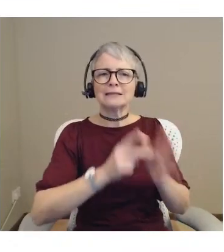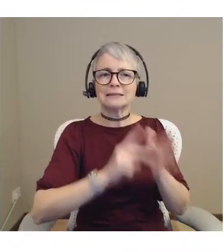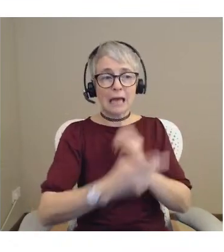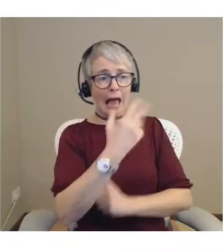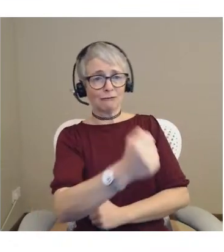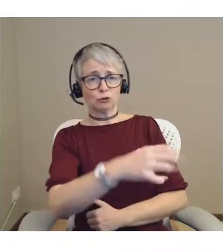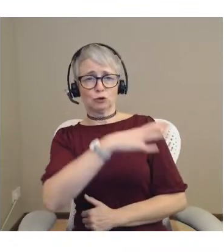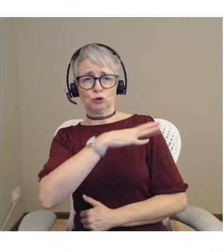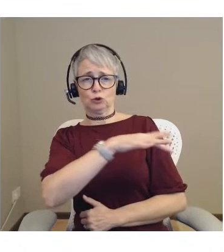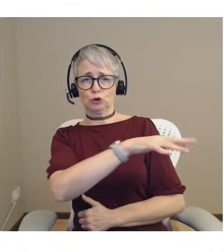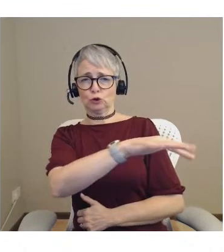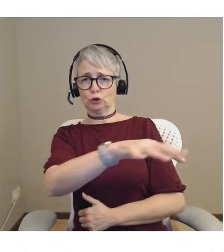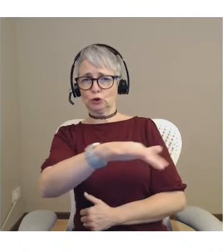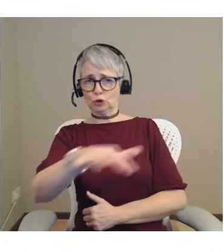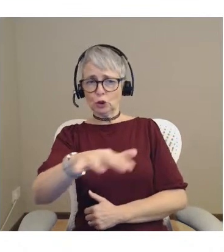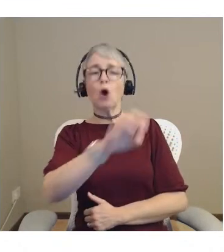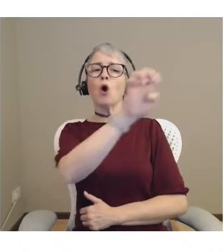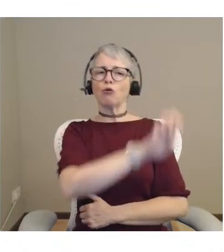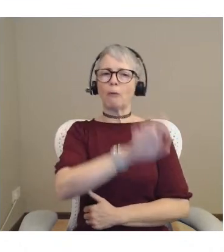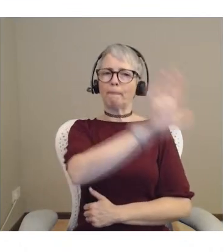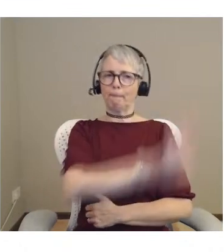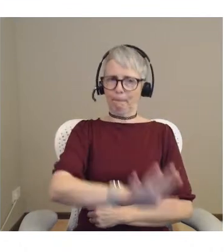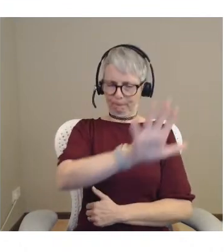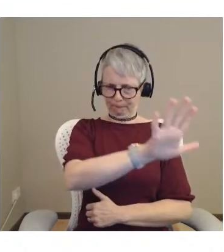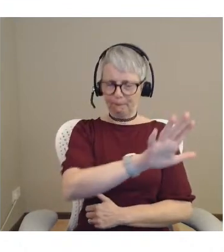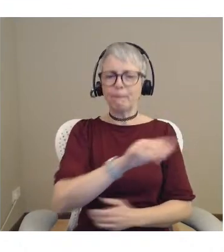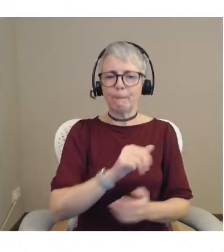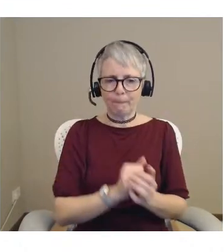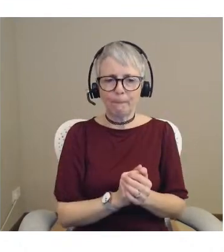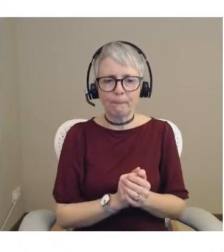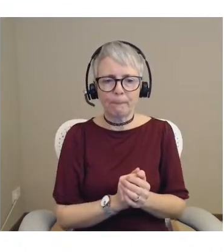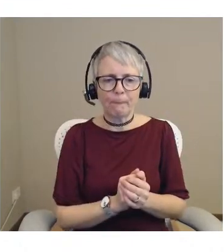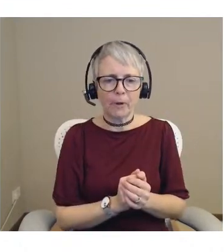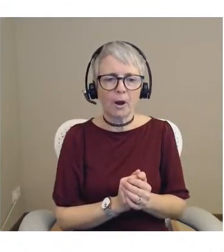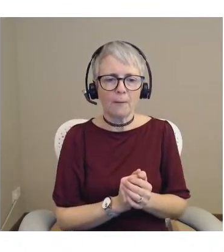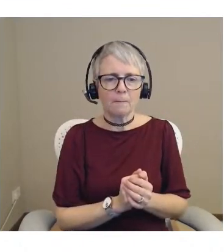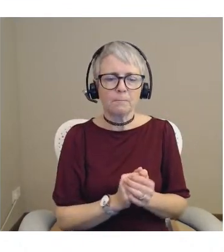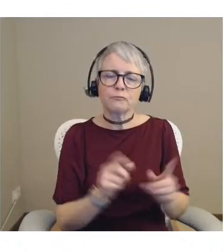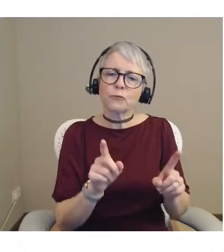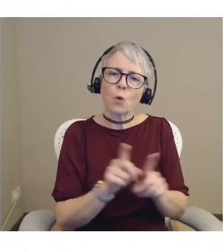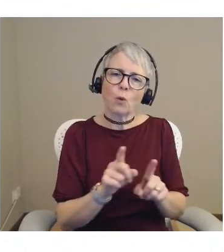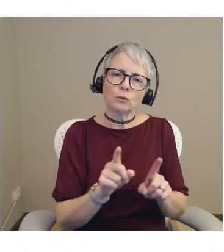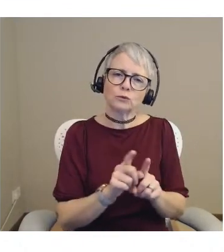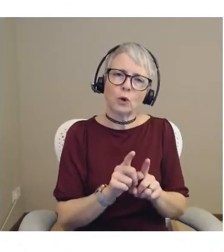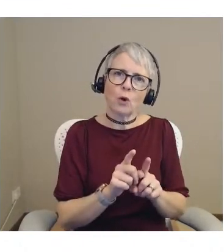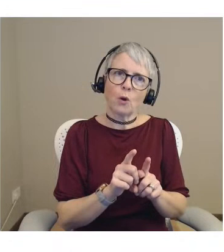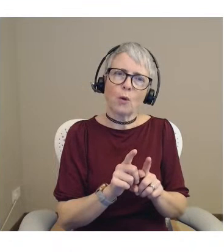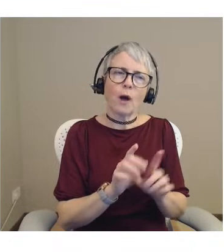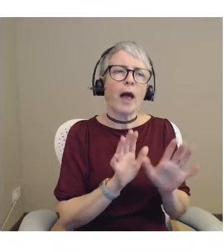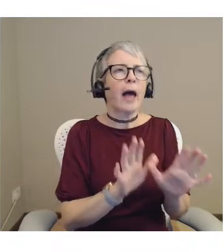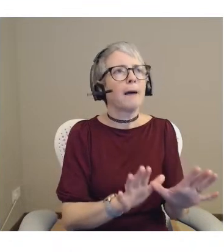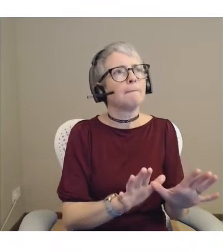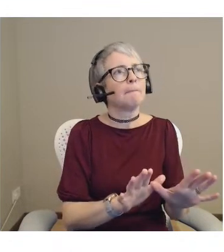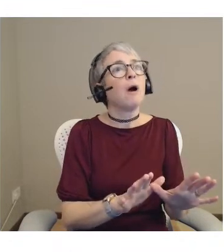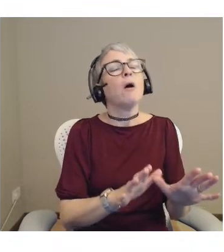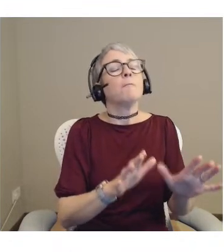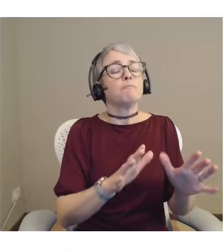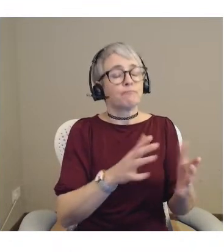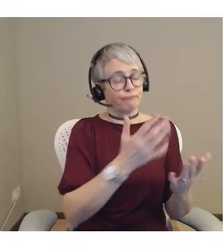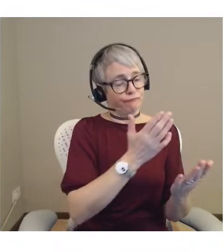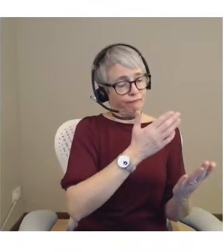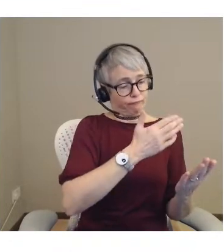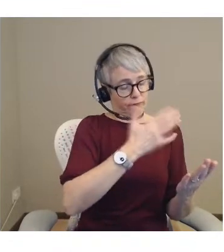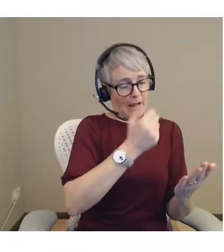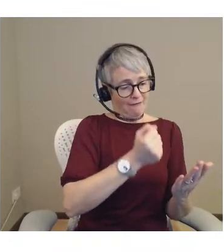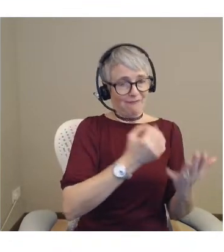mechanisms at European level. And it does include a set of, it's divided in 8 chapters. Each chapter has a